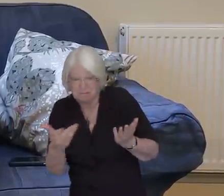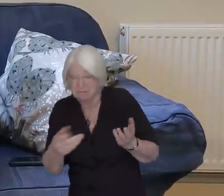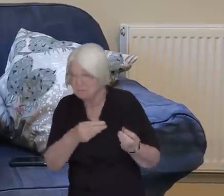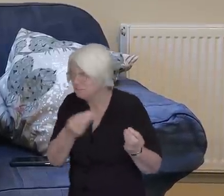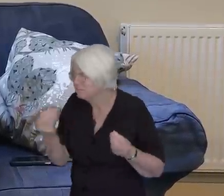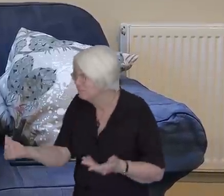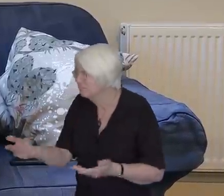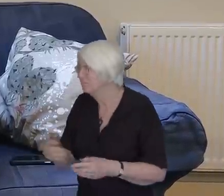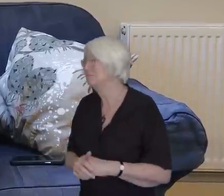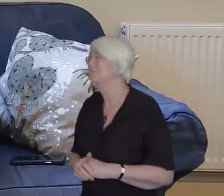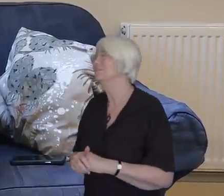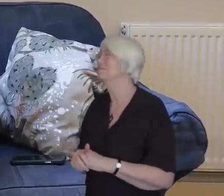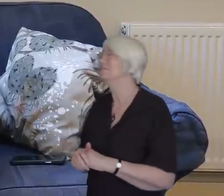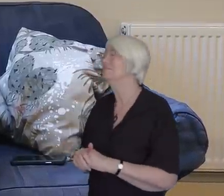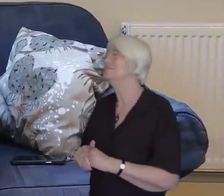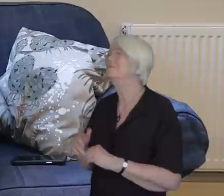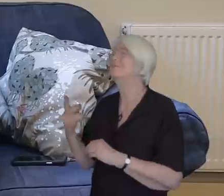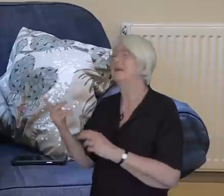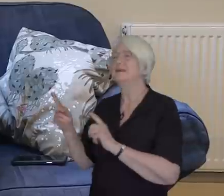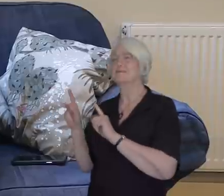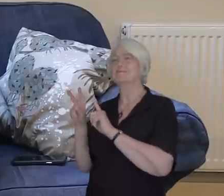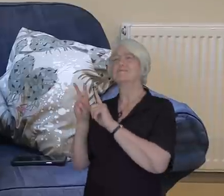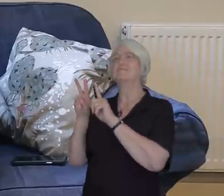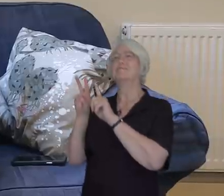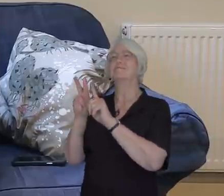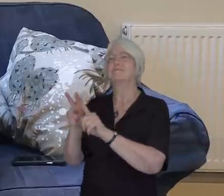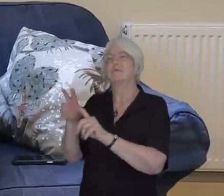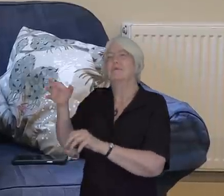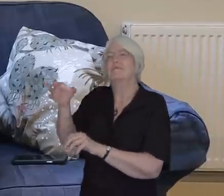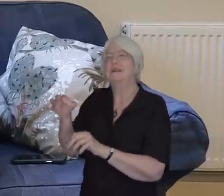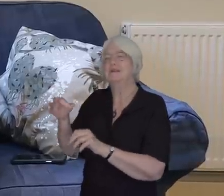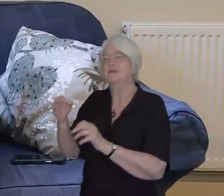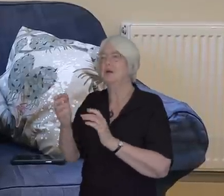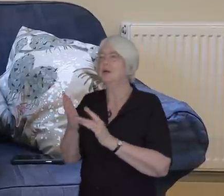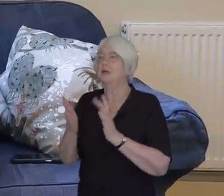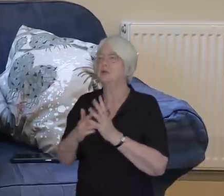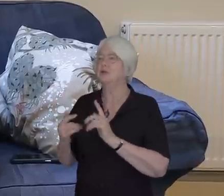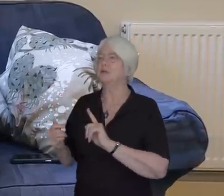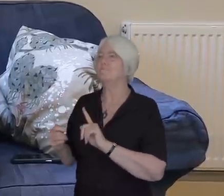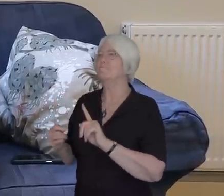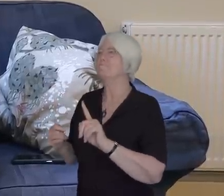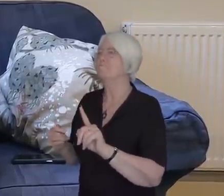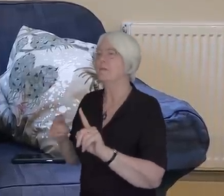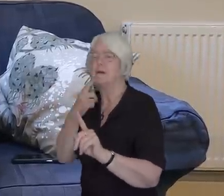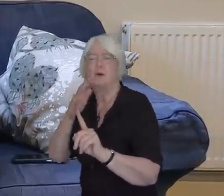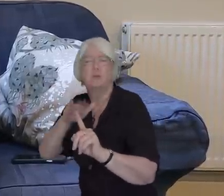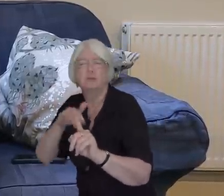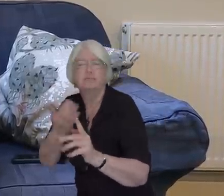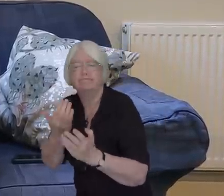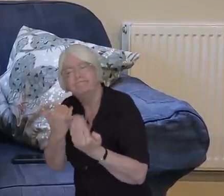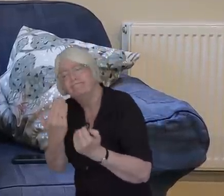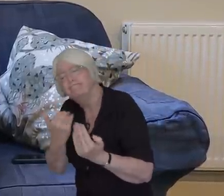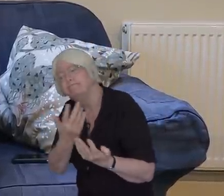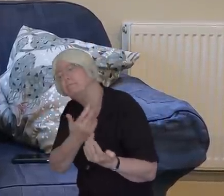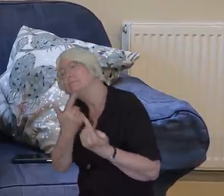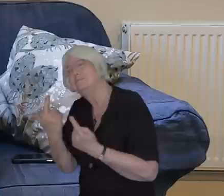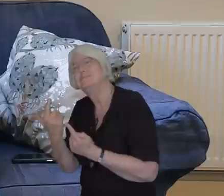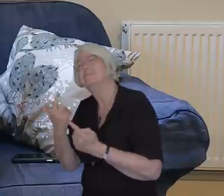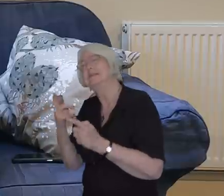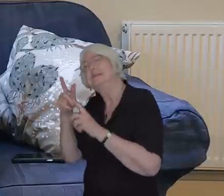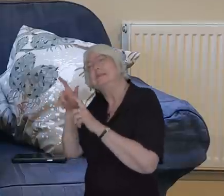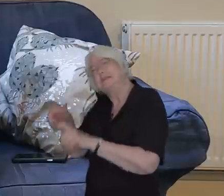As they came near the village to which they were going, he walked ahead as if he were going on. But they urged him